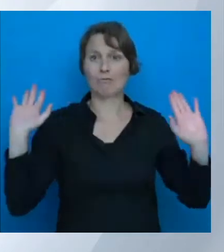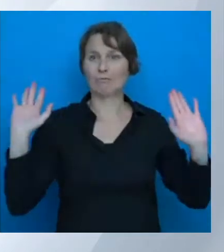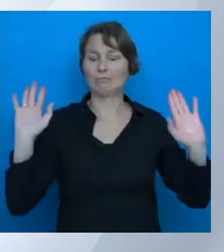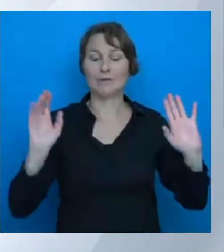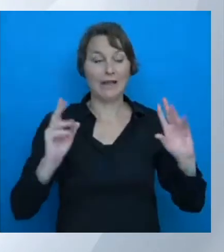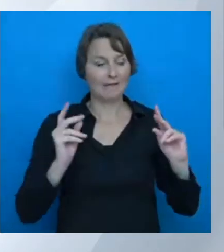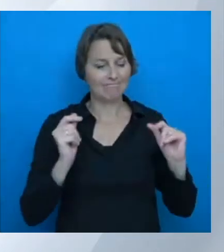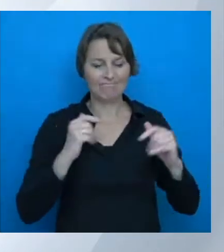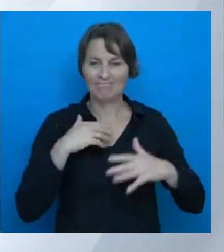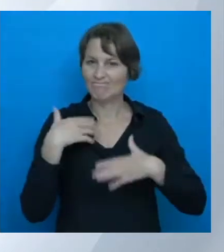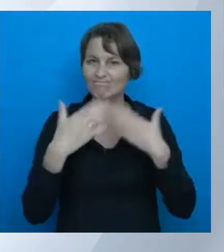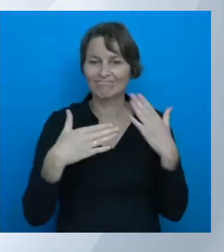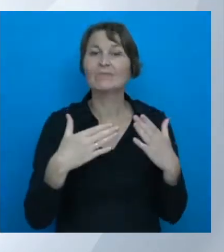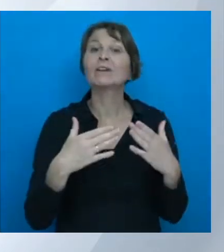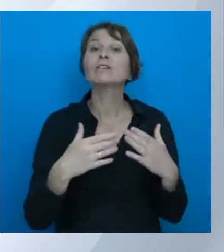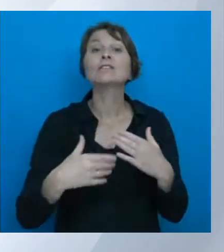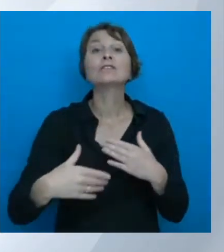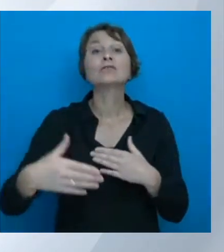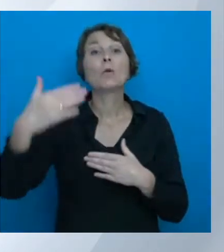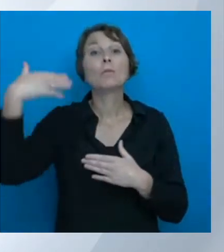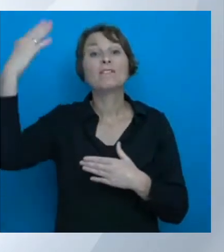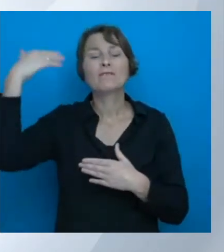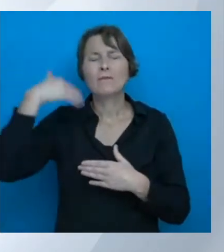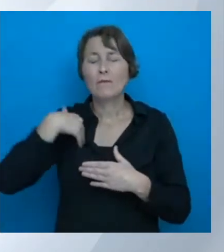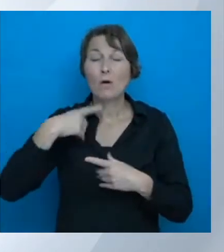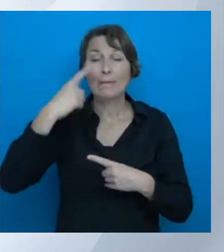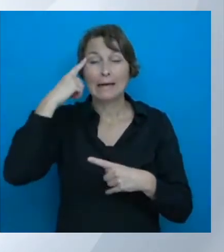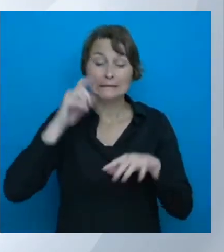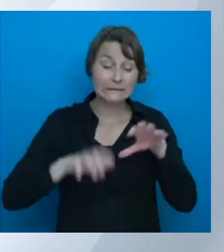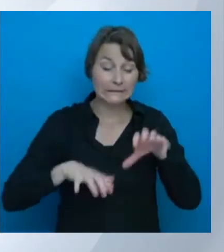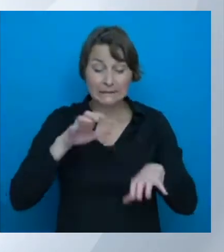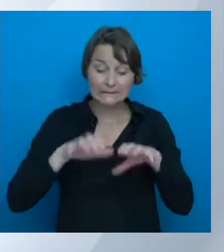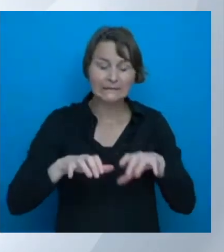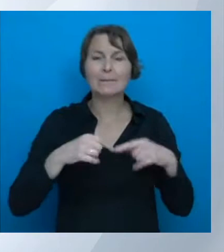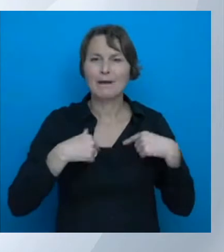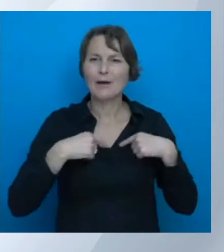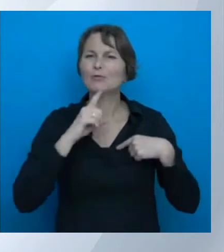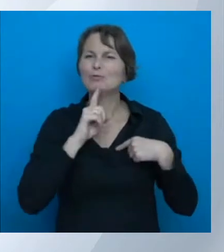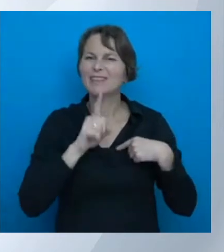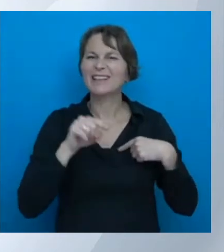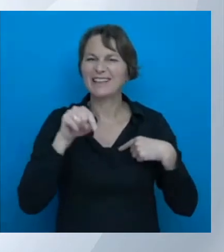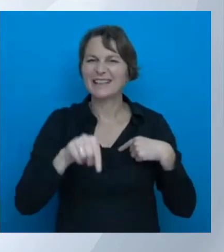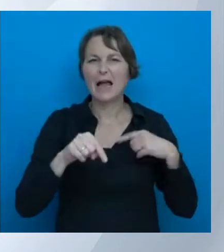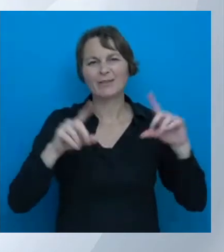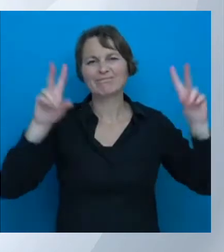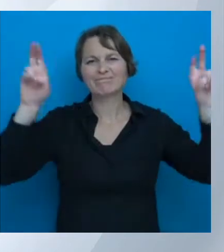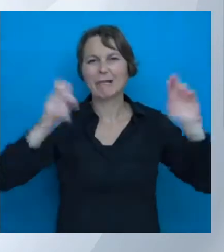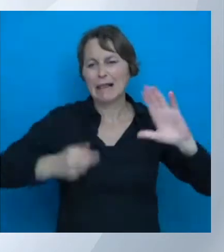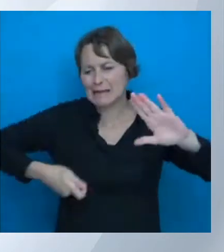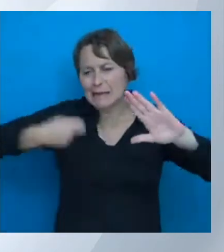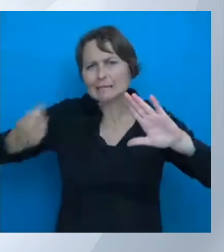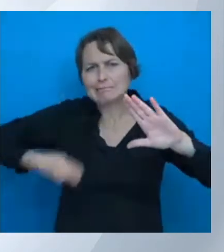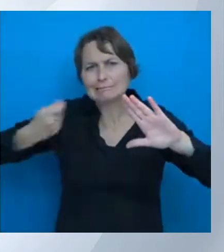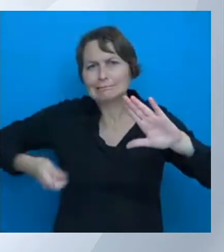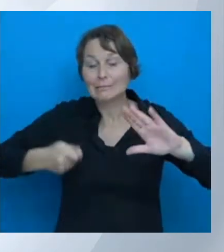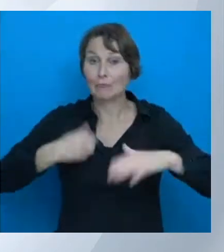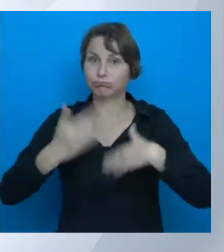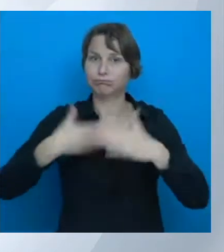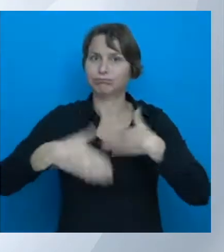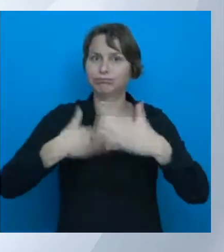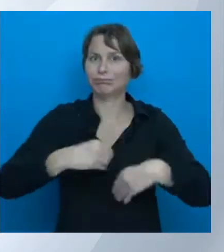from cost saving to being the engine of business growth. Last not the least is